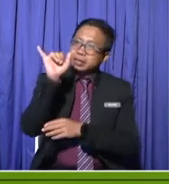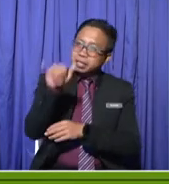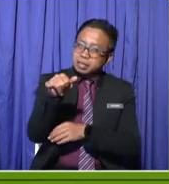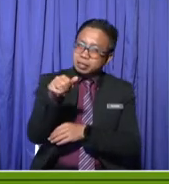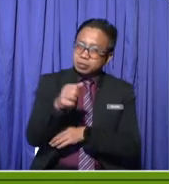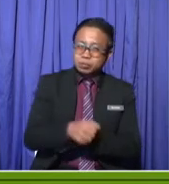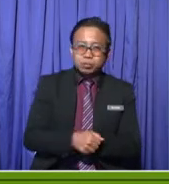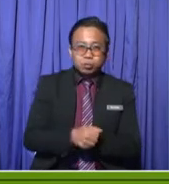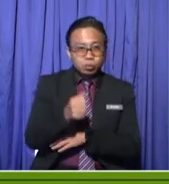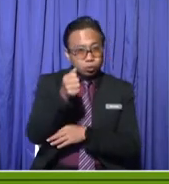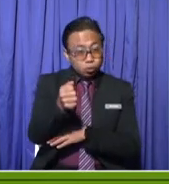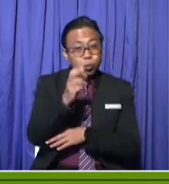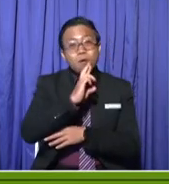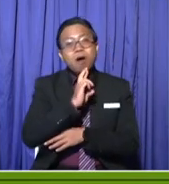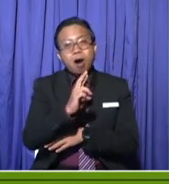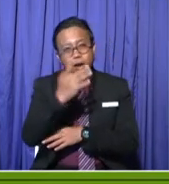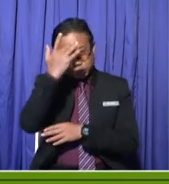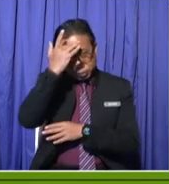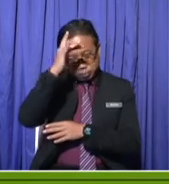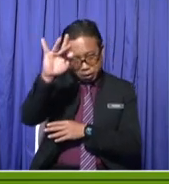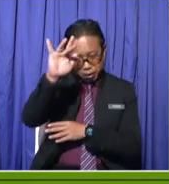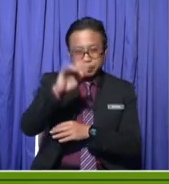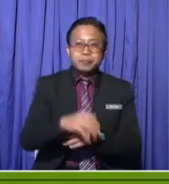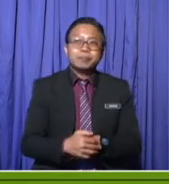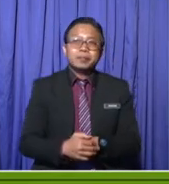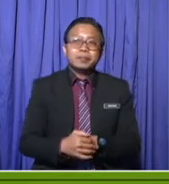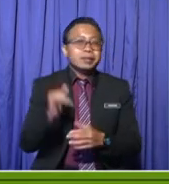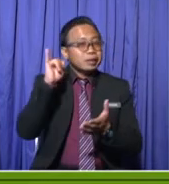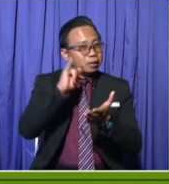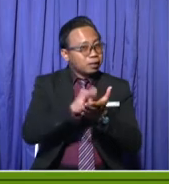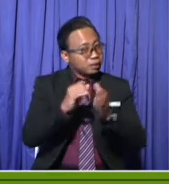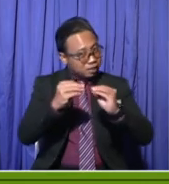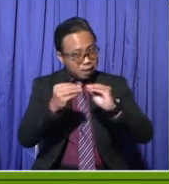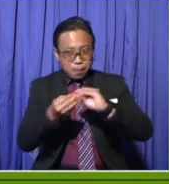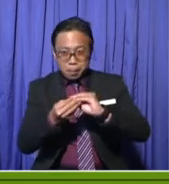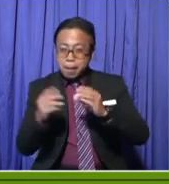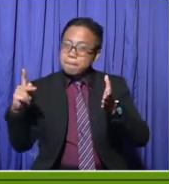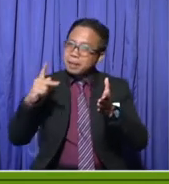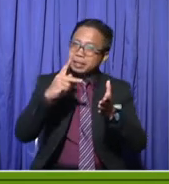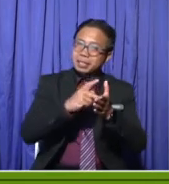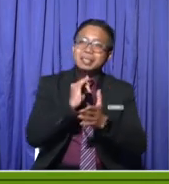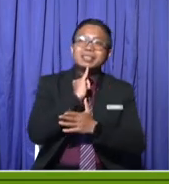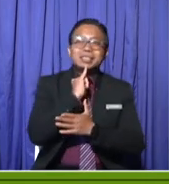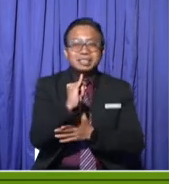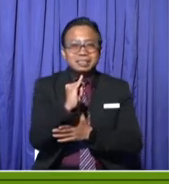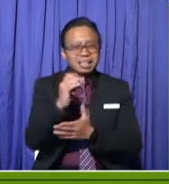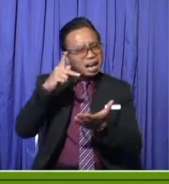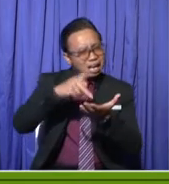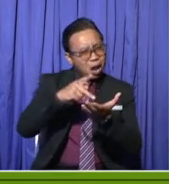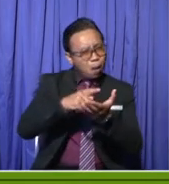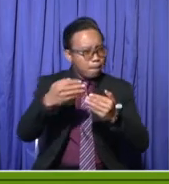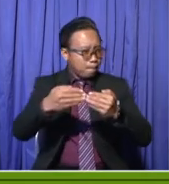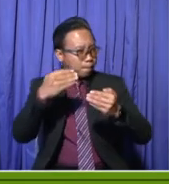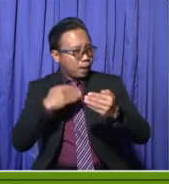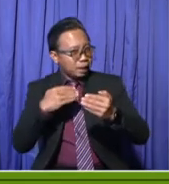Yes, you are smart. This number pattern is count back